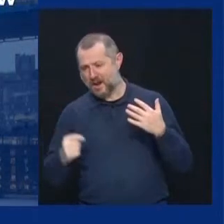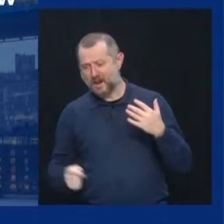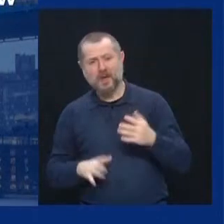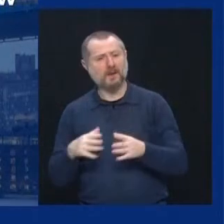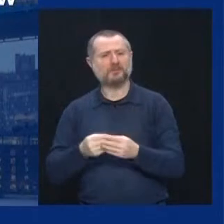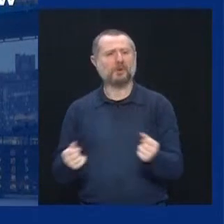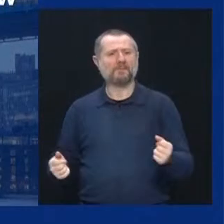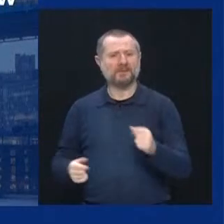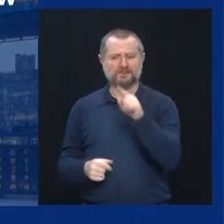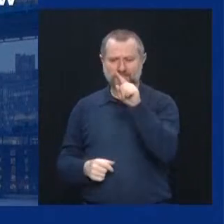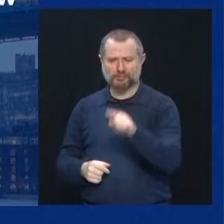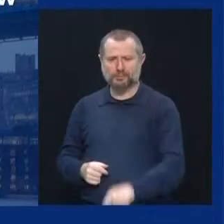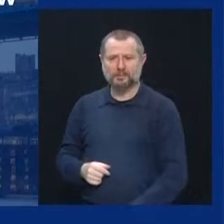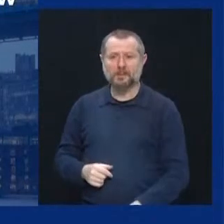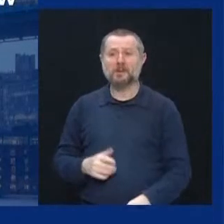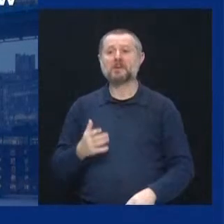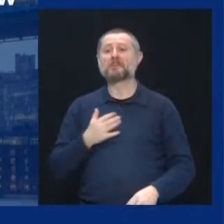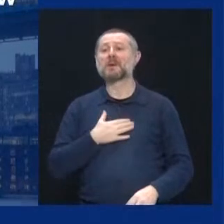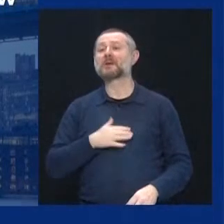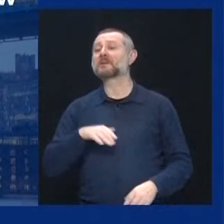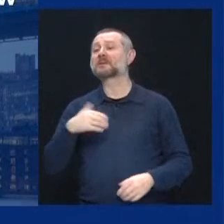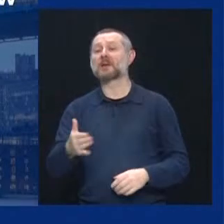And then my second question is,